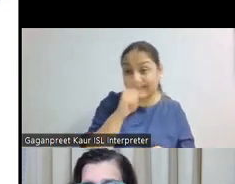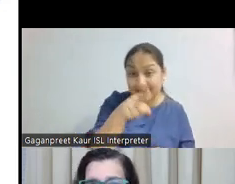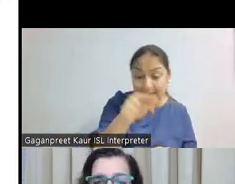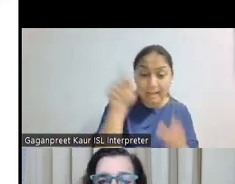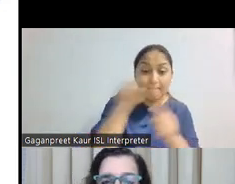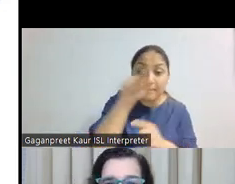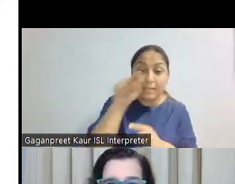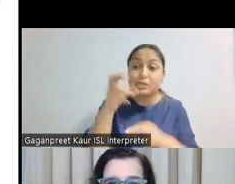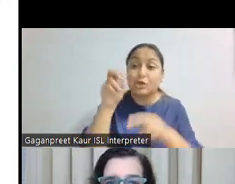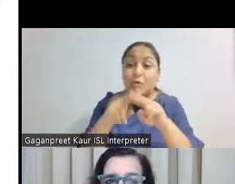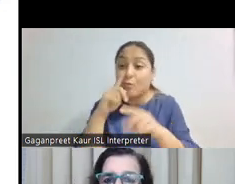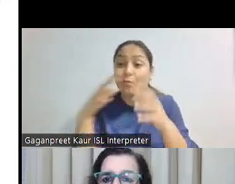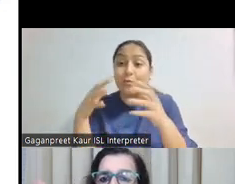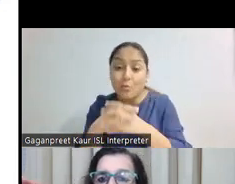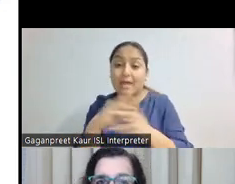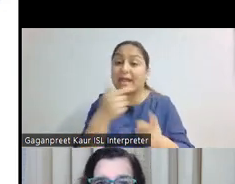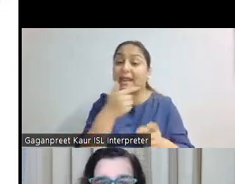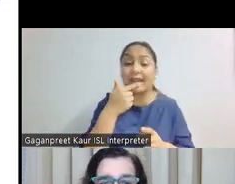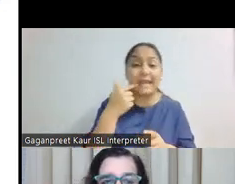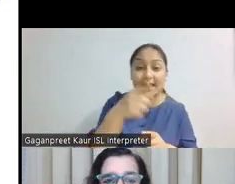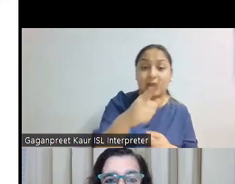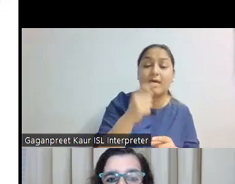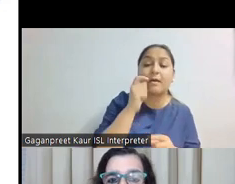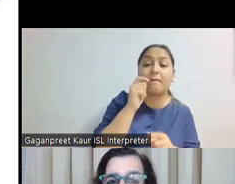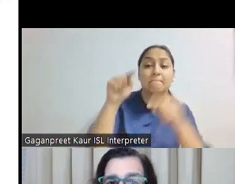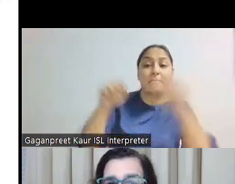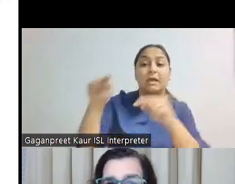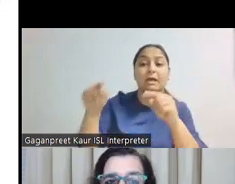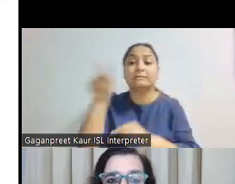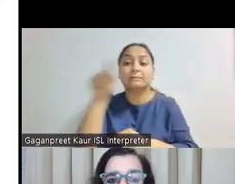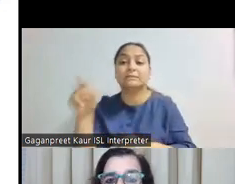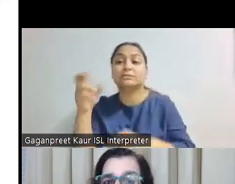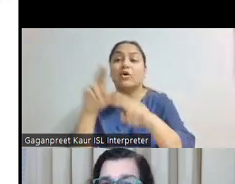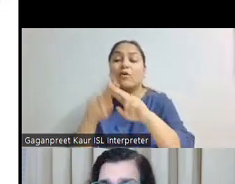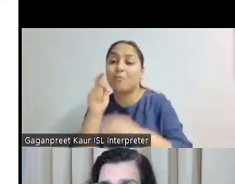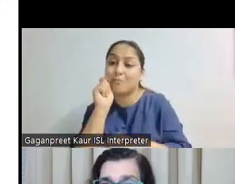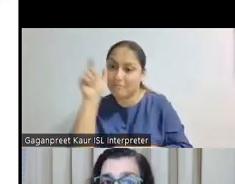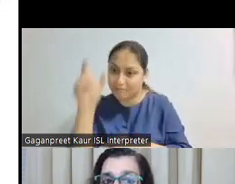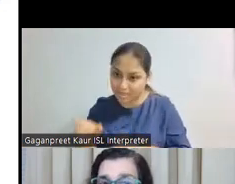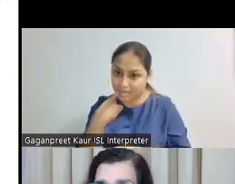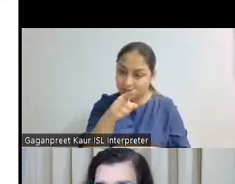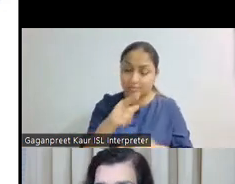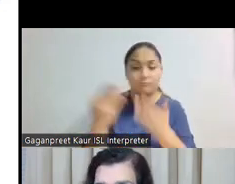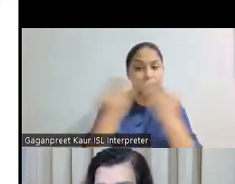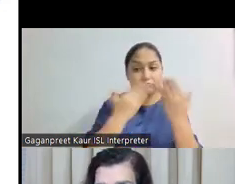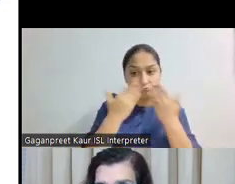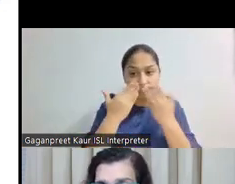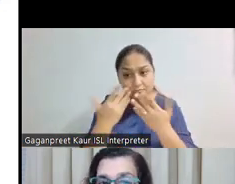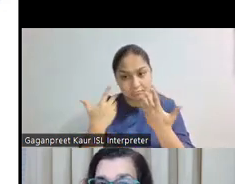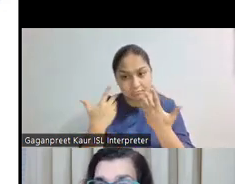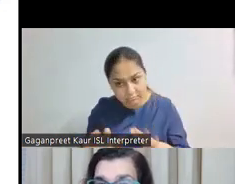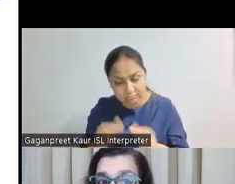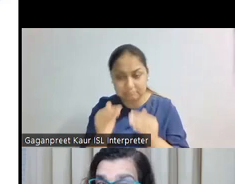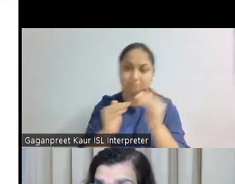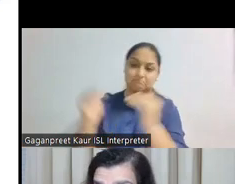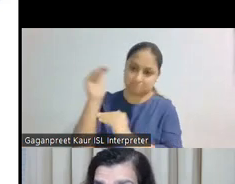women and in red the percentage of men from graduate, undergraduate level,